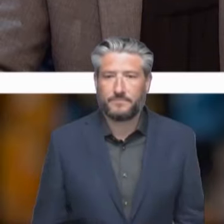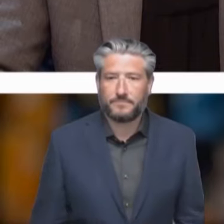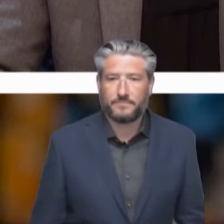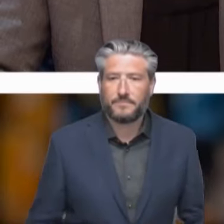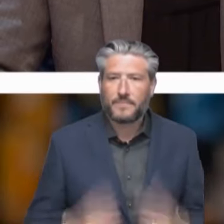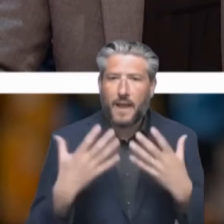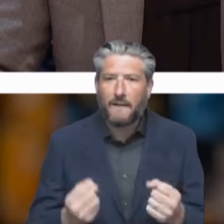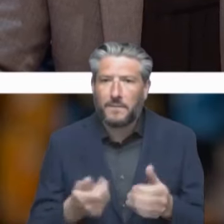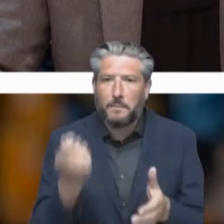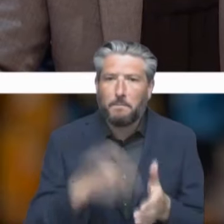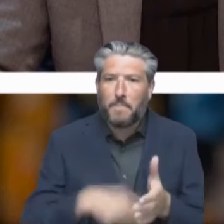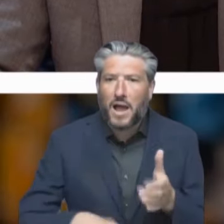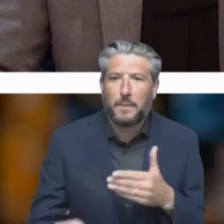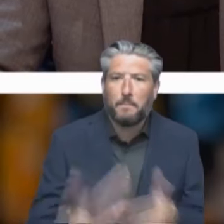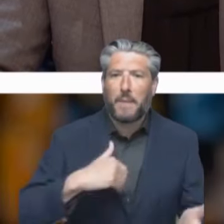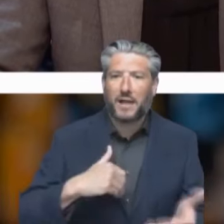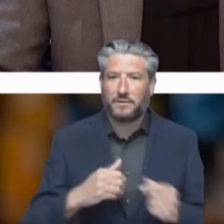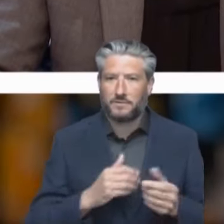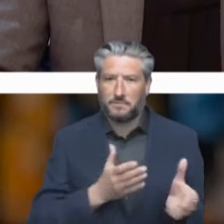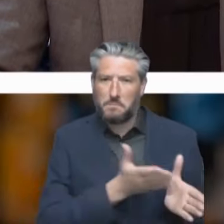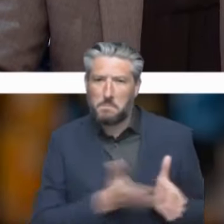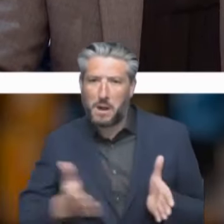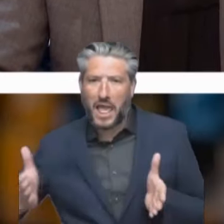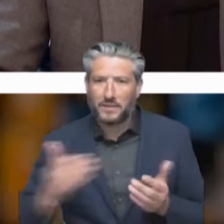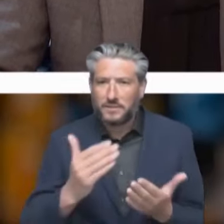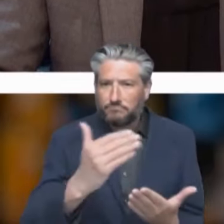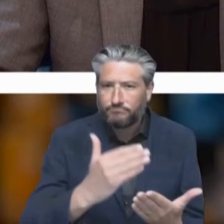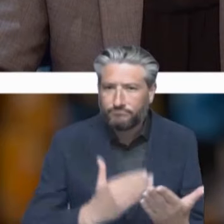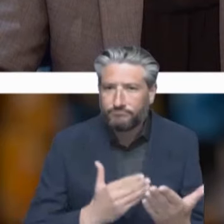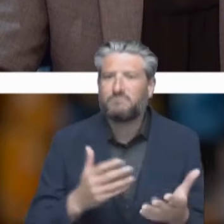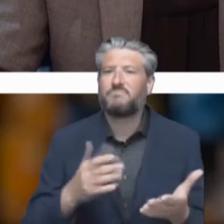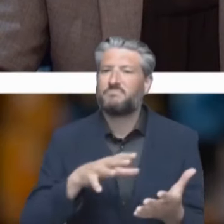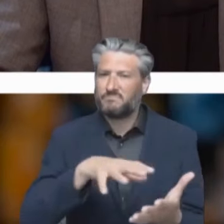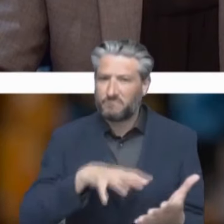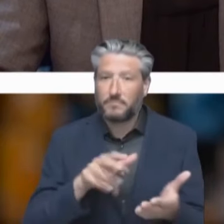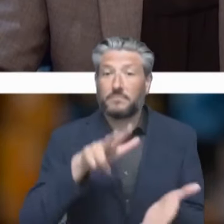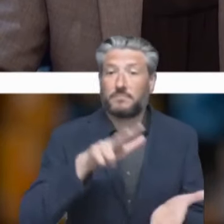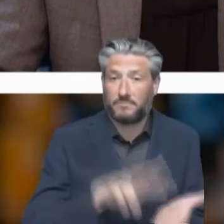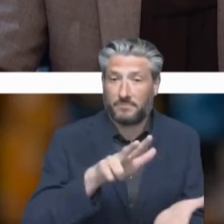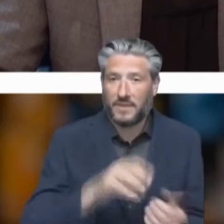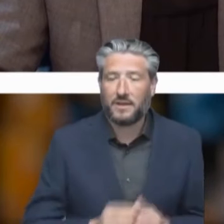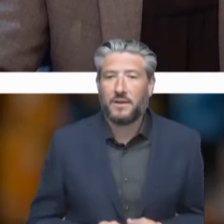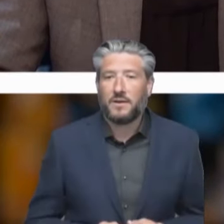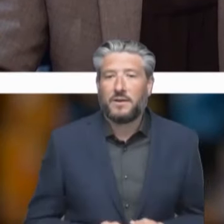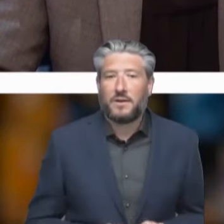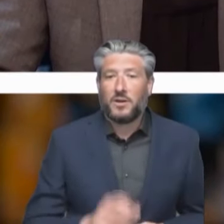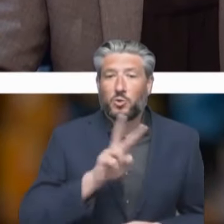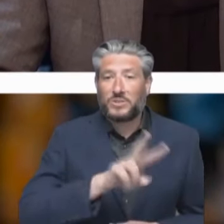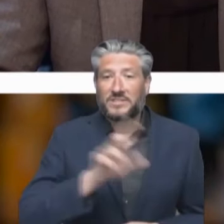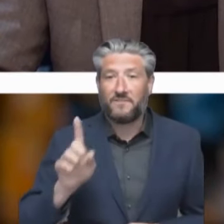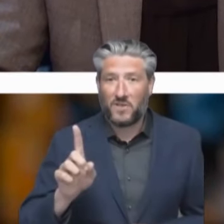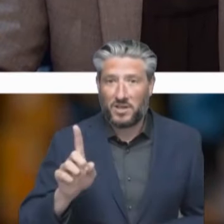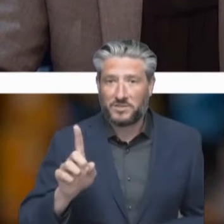received 90.33% of favorable votes. It is therefore adopted. The 21st resolution, which is an